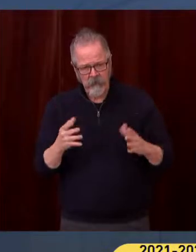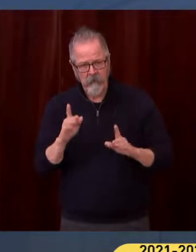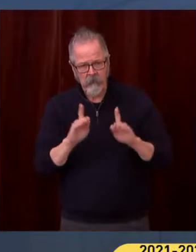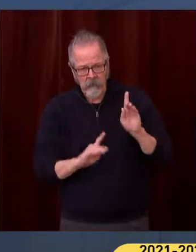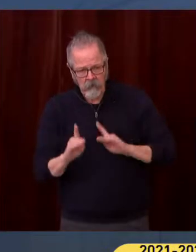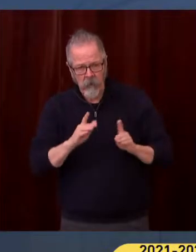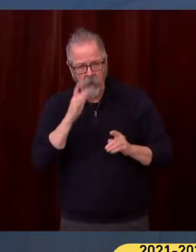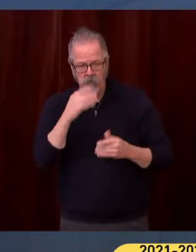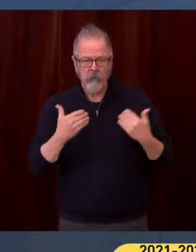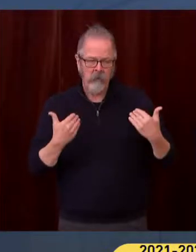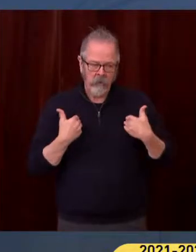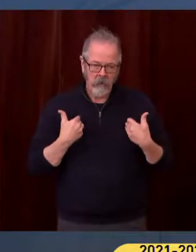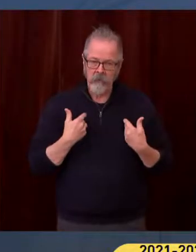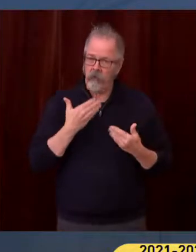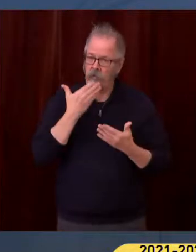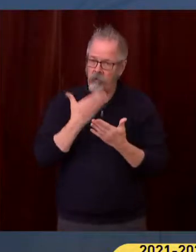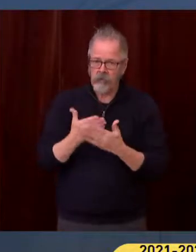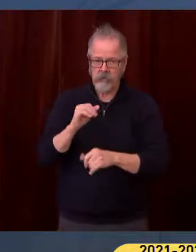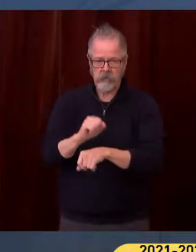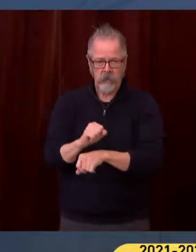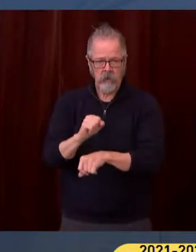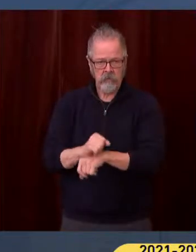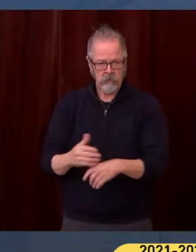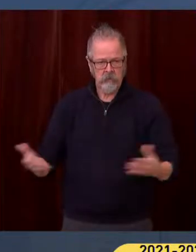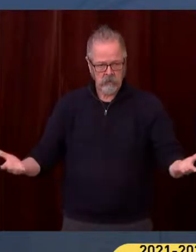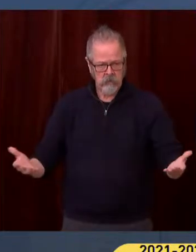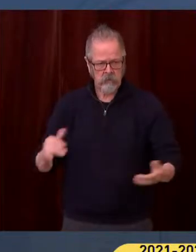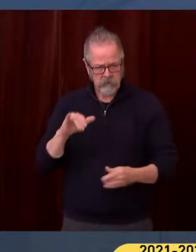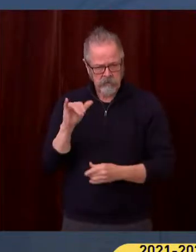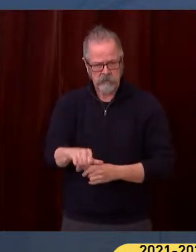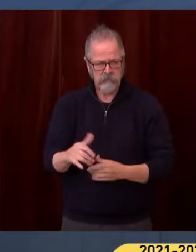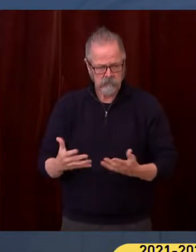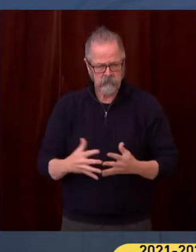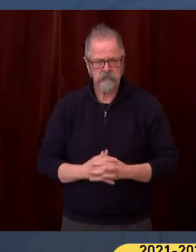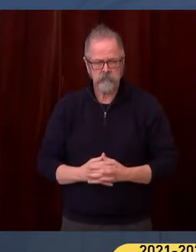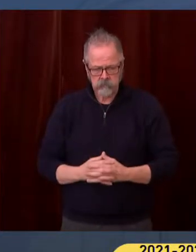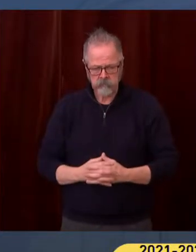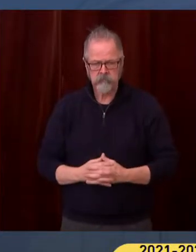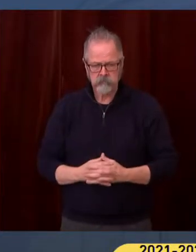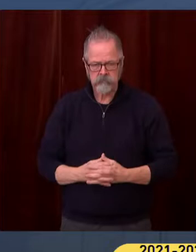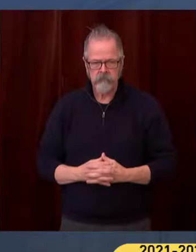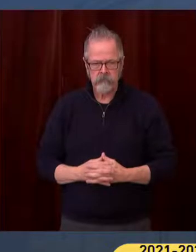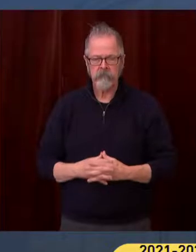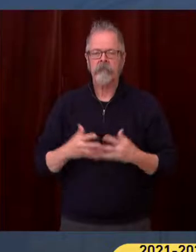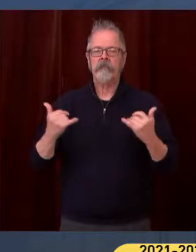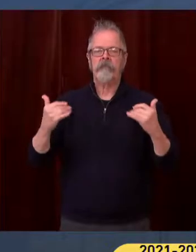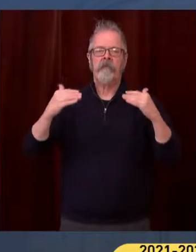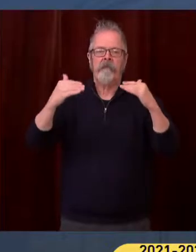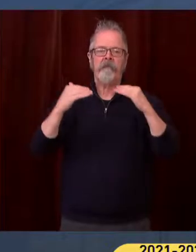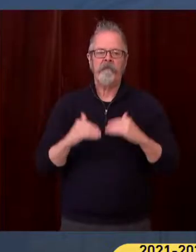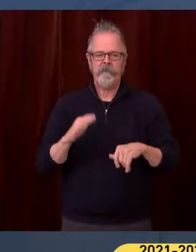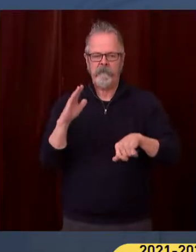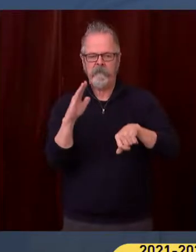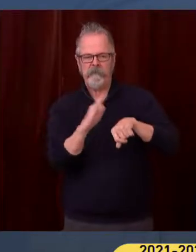that comes. Now I'd like to turn to Kent Hardwick, who's Director of Corporate Affairs for the Renewable Energy Group.